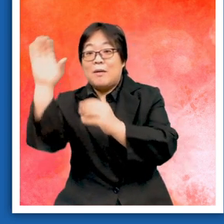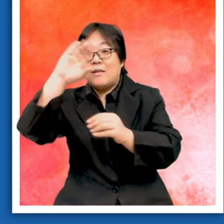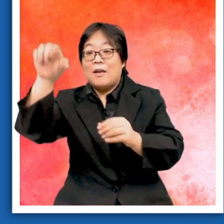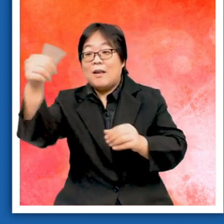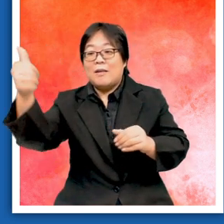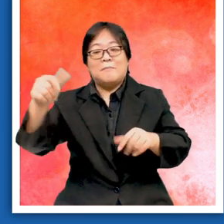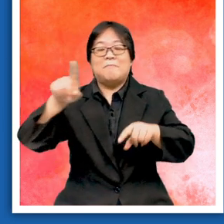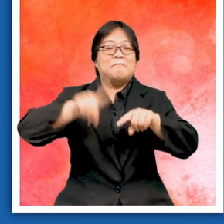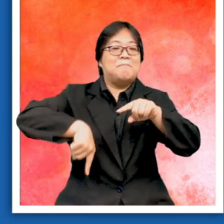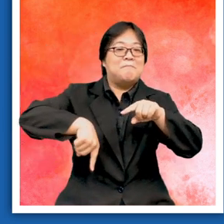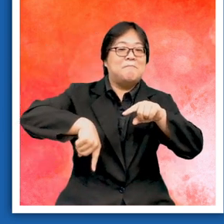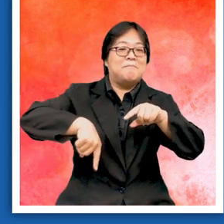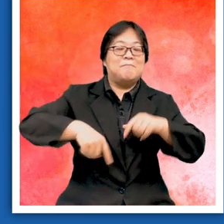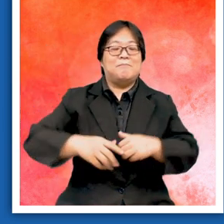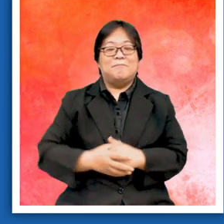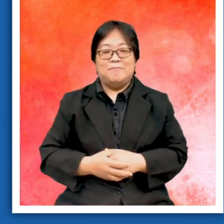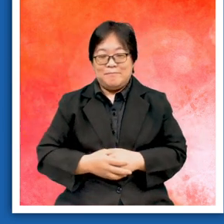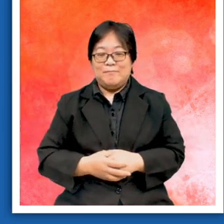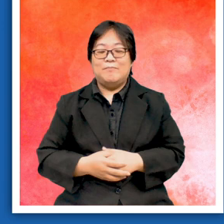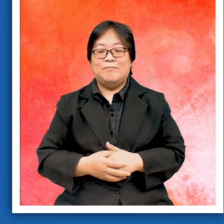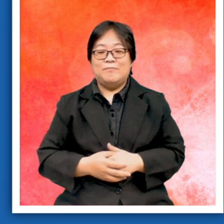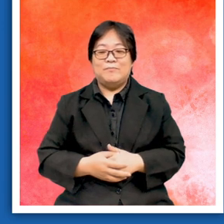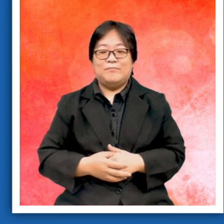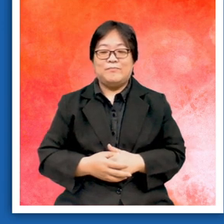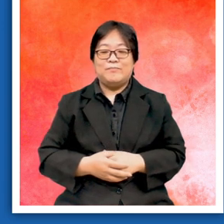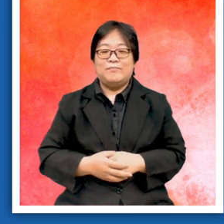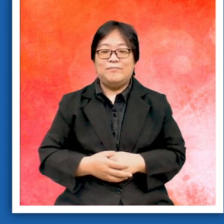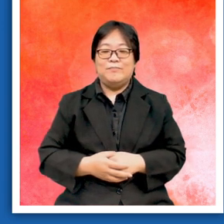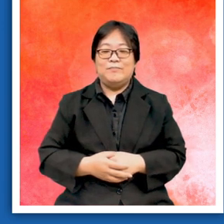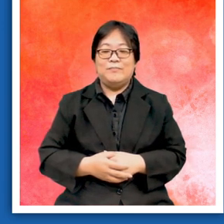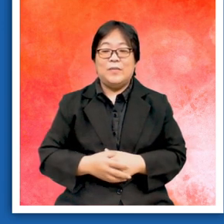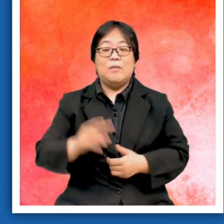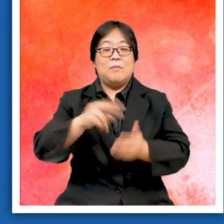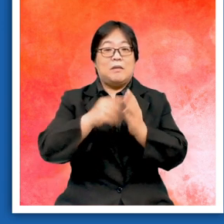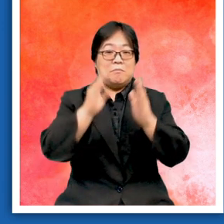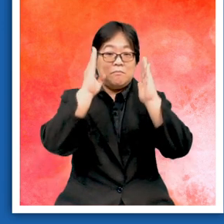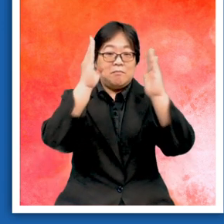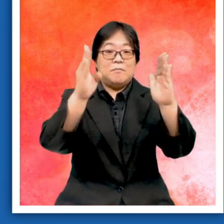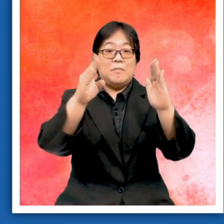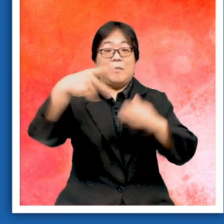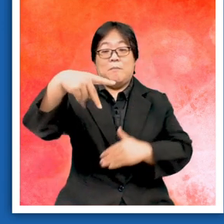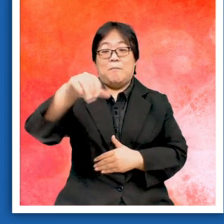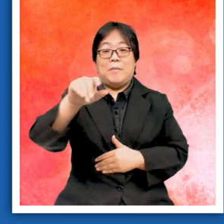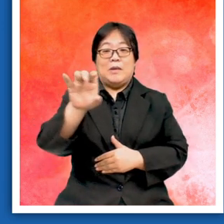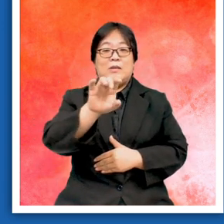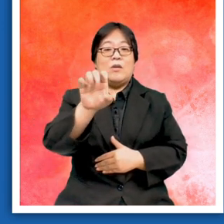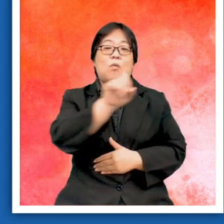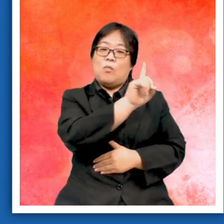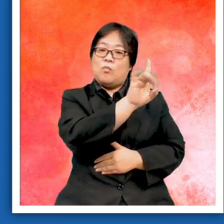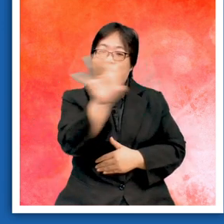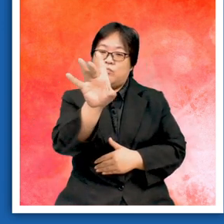restricted to the question displayed on the screen.